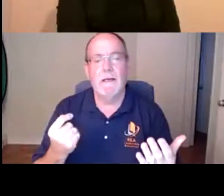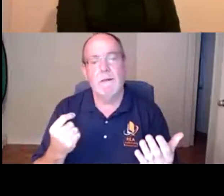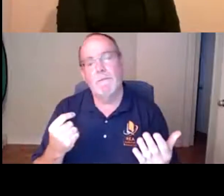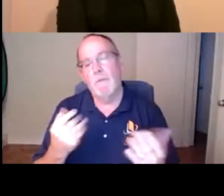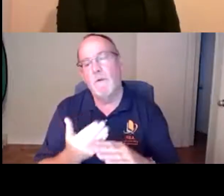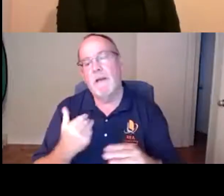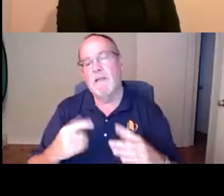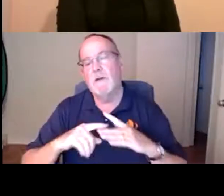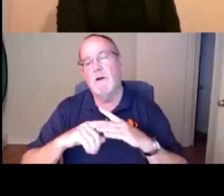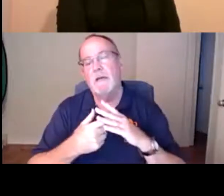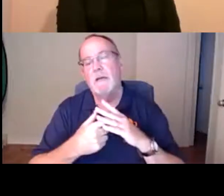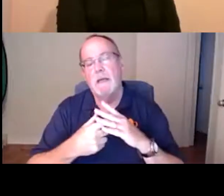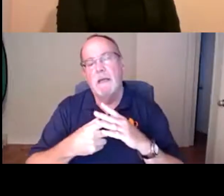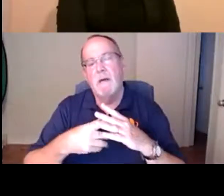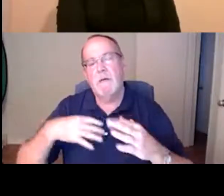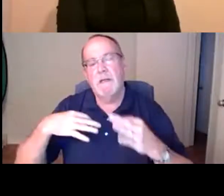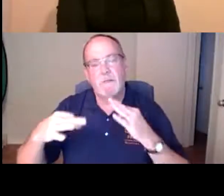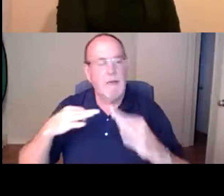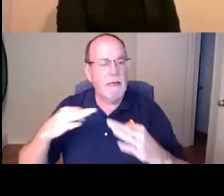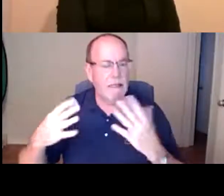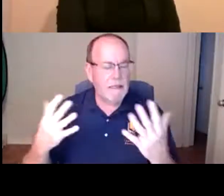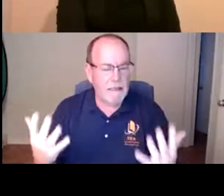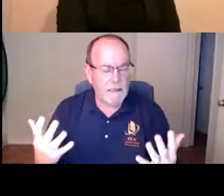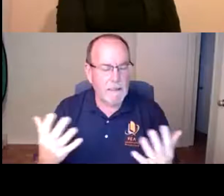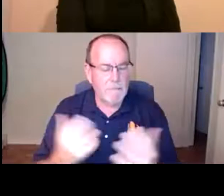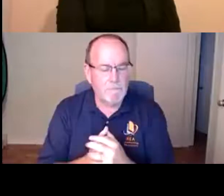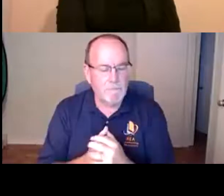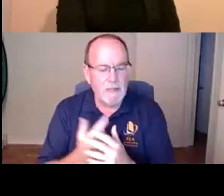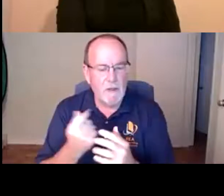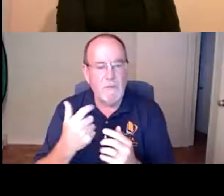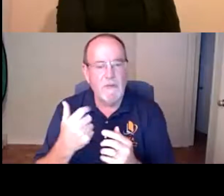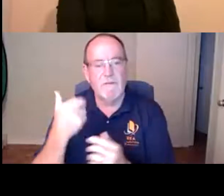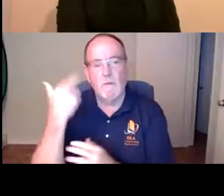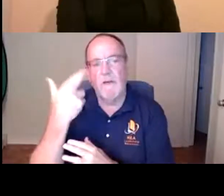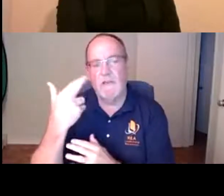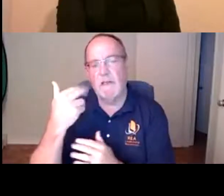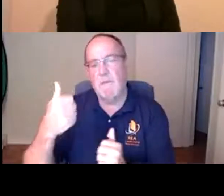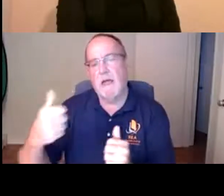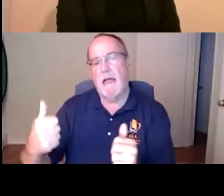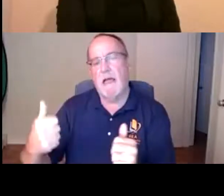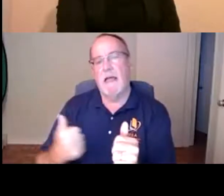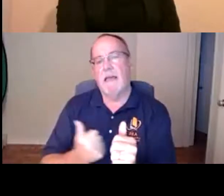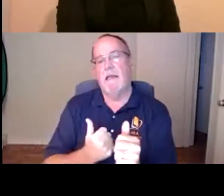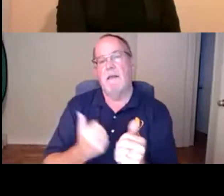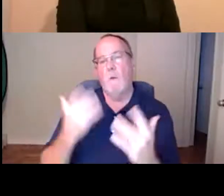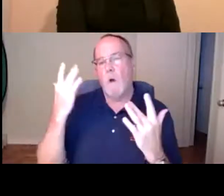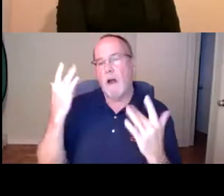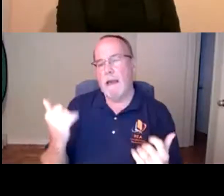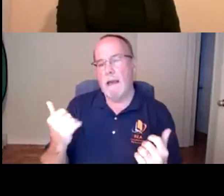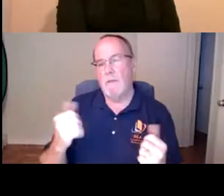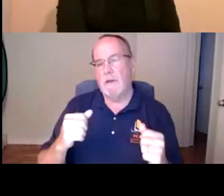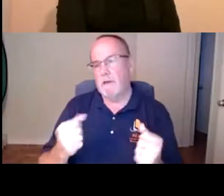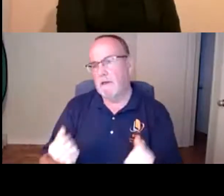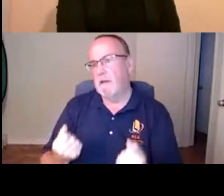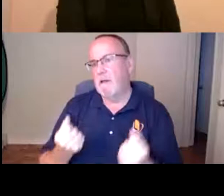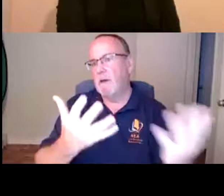And before I get started, I wanted to explain that a little bit of the reasoning behind why